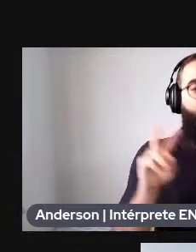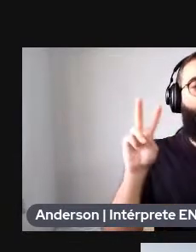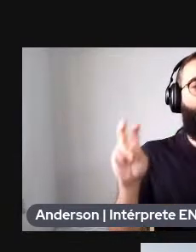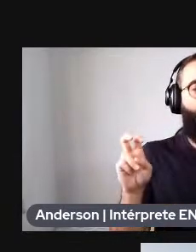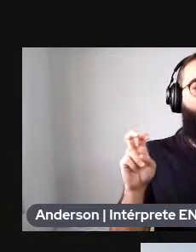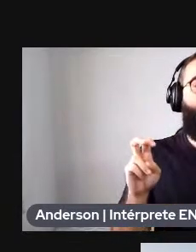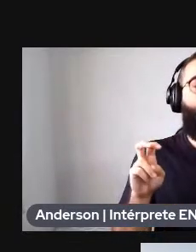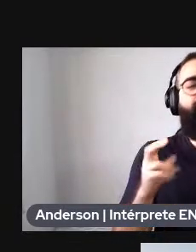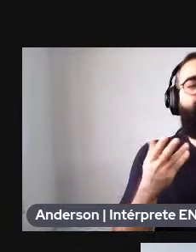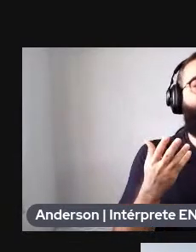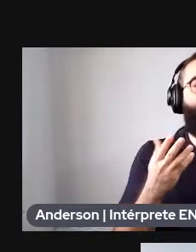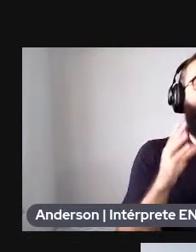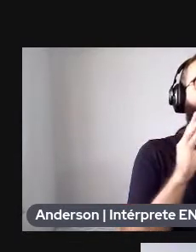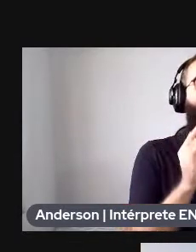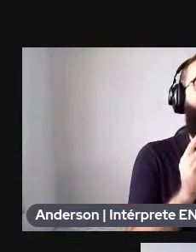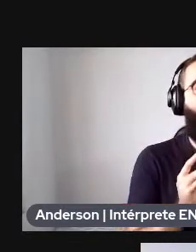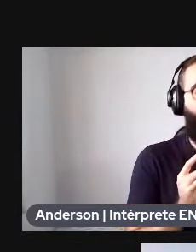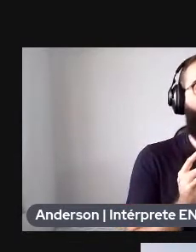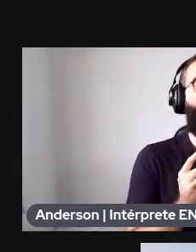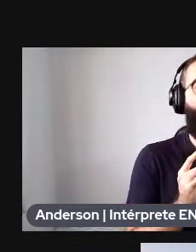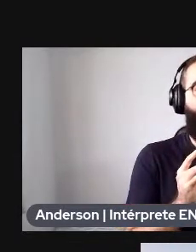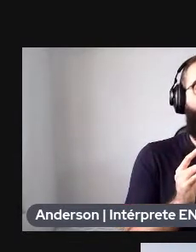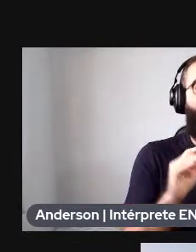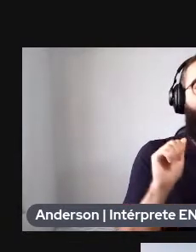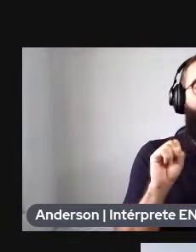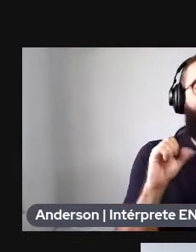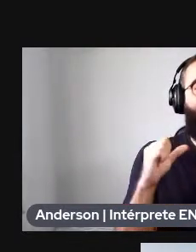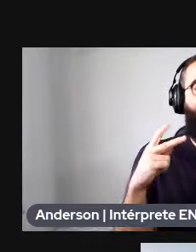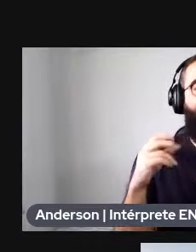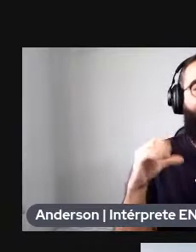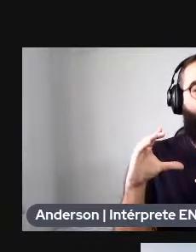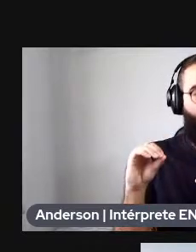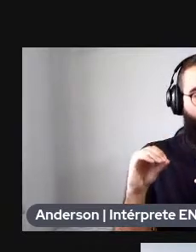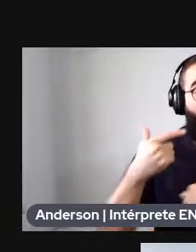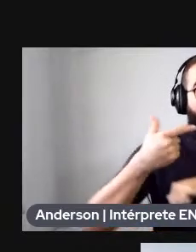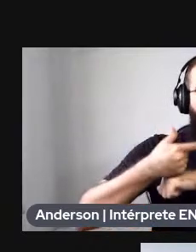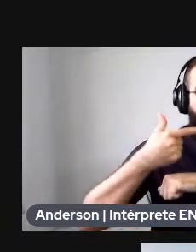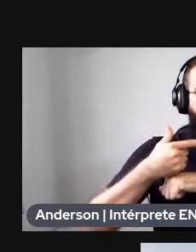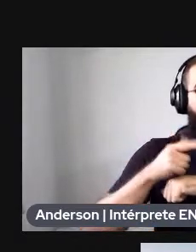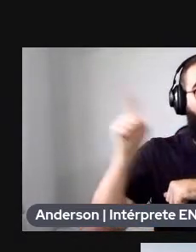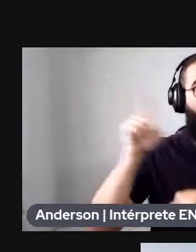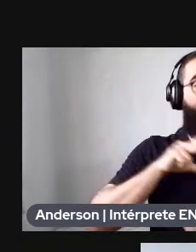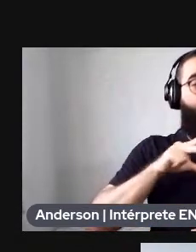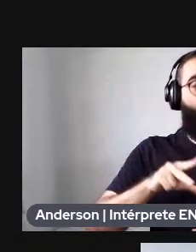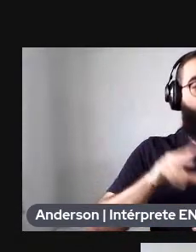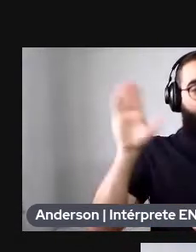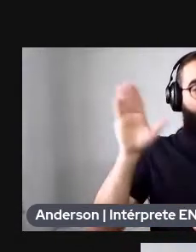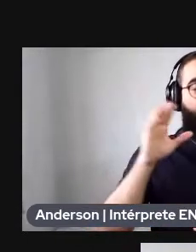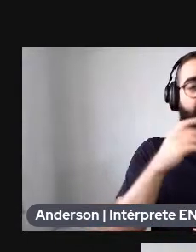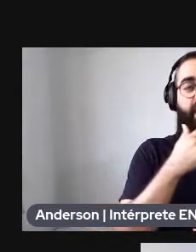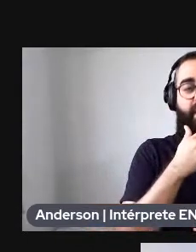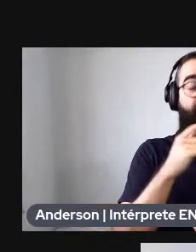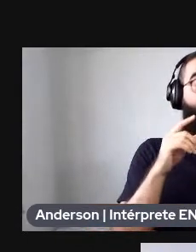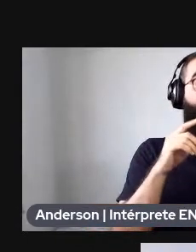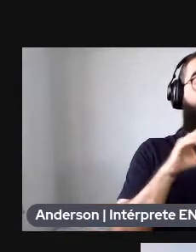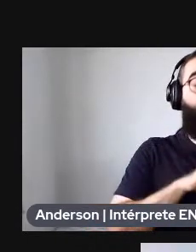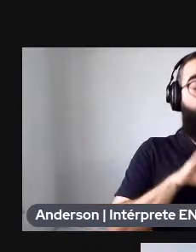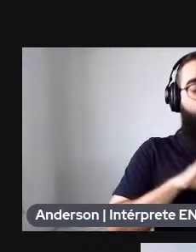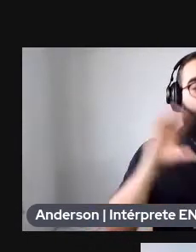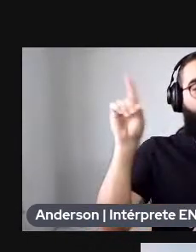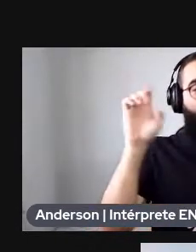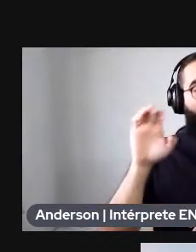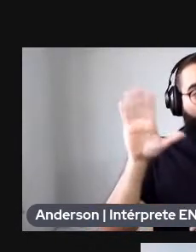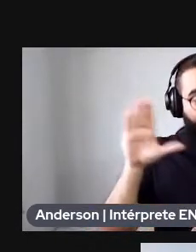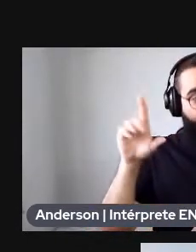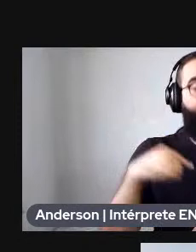em português europeu. First, I will briefly introduce our speakers,